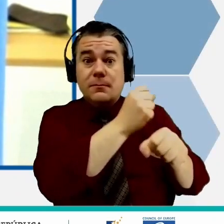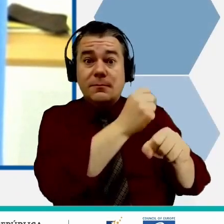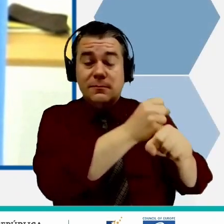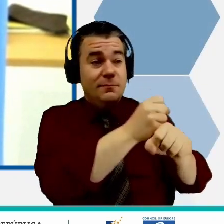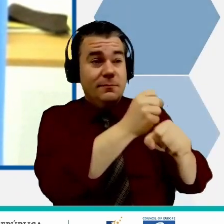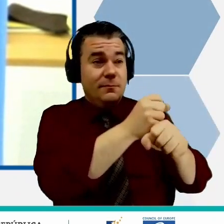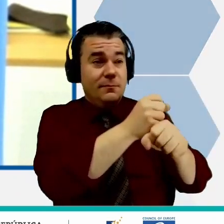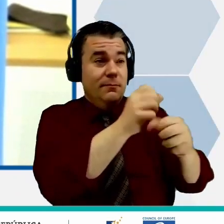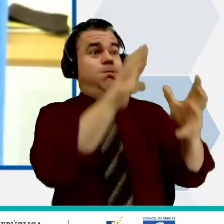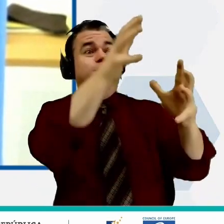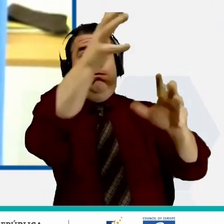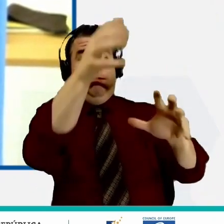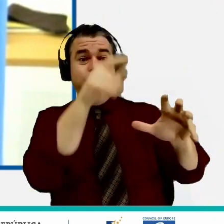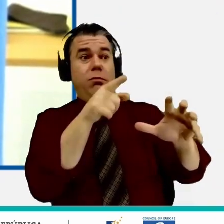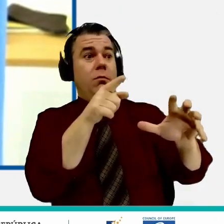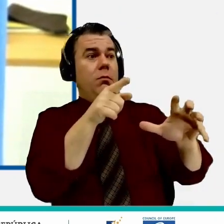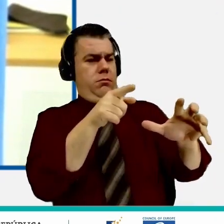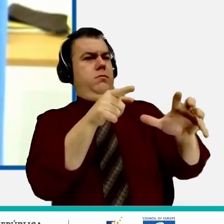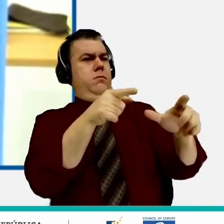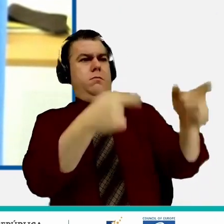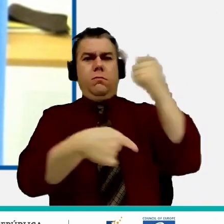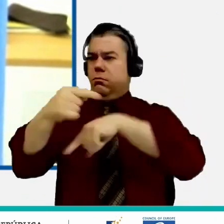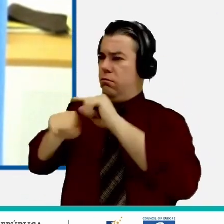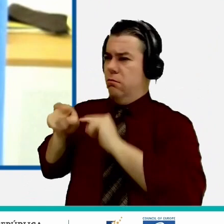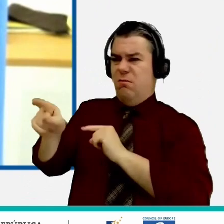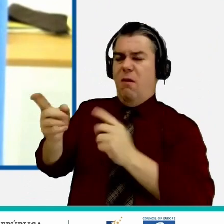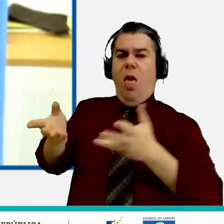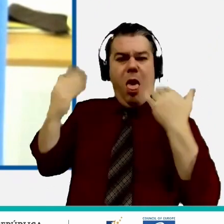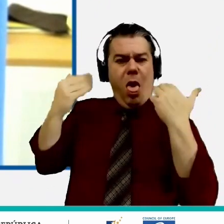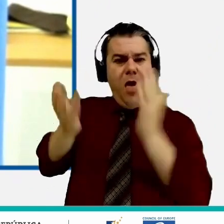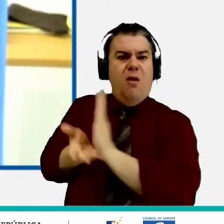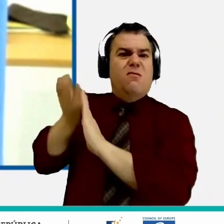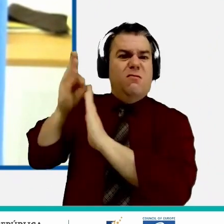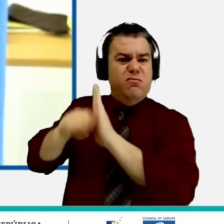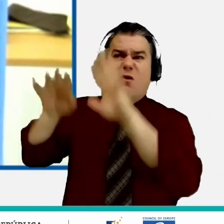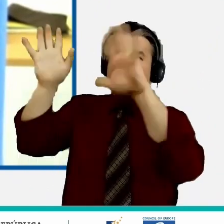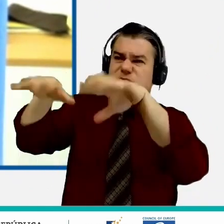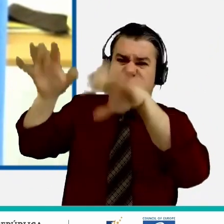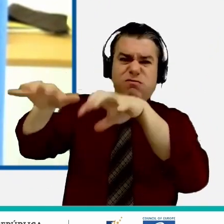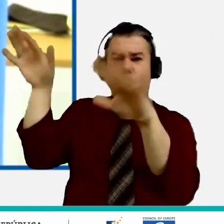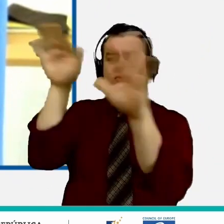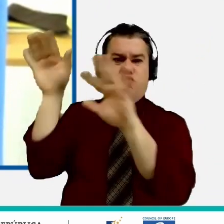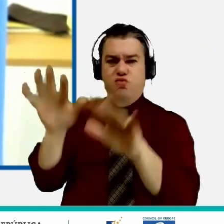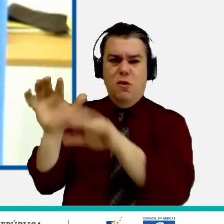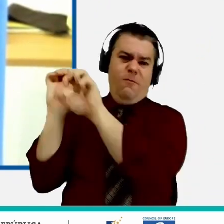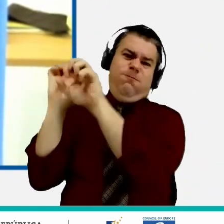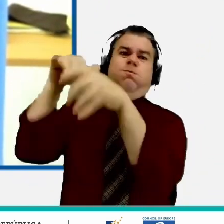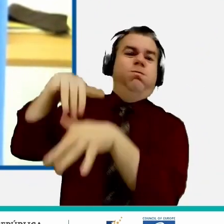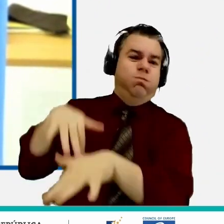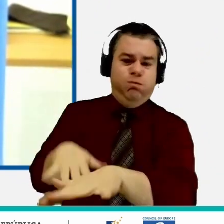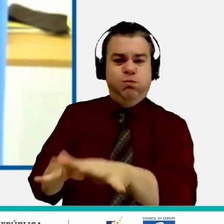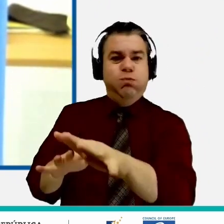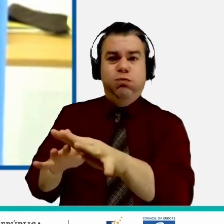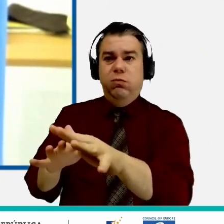However, we know that they are in fact multi-hazards, where natural hazards lead